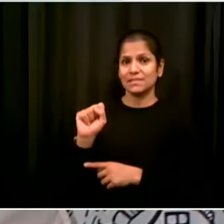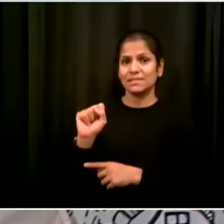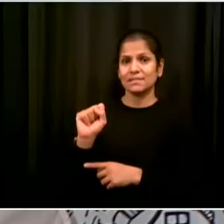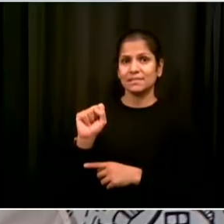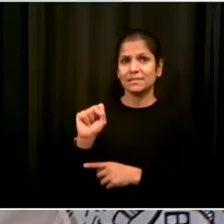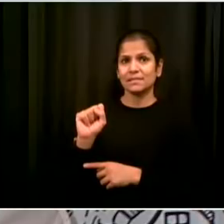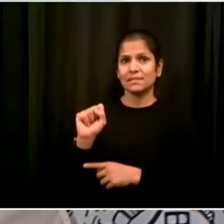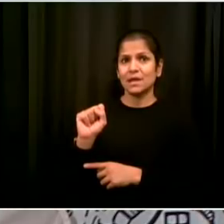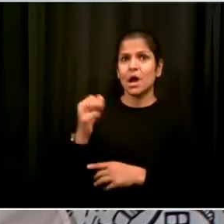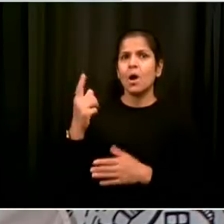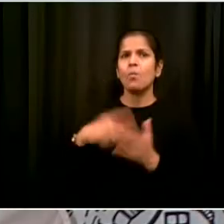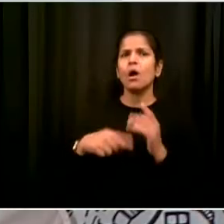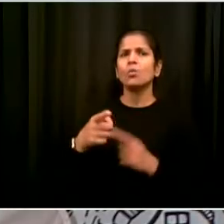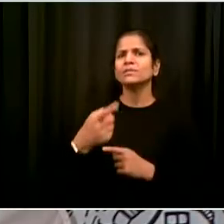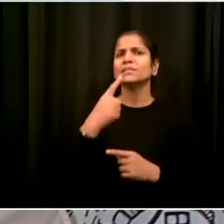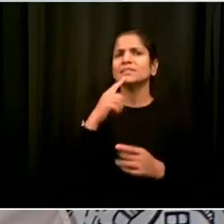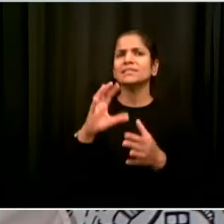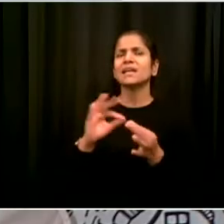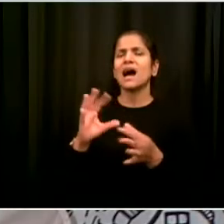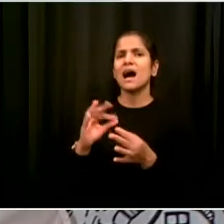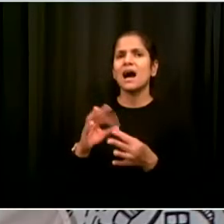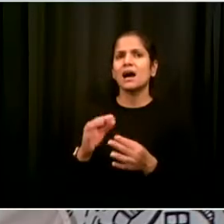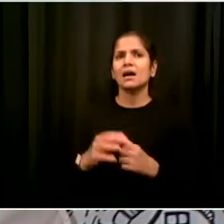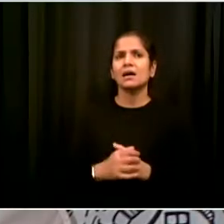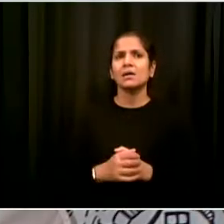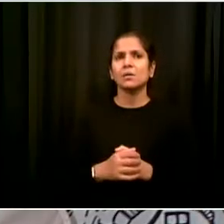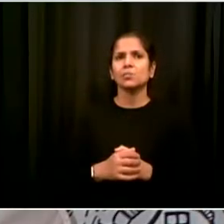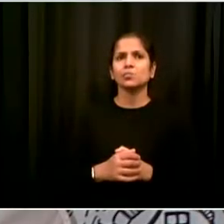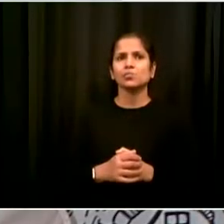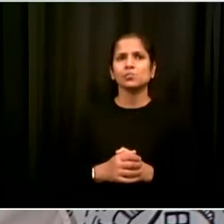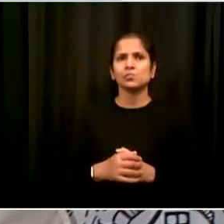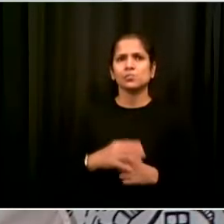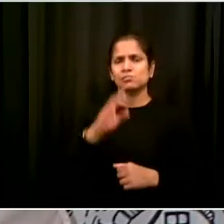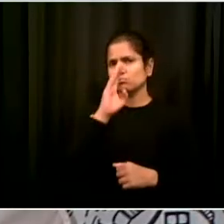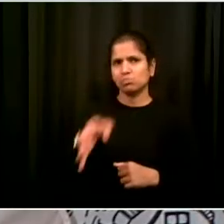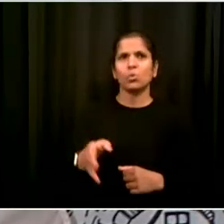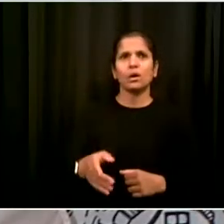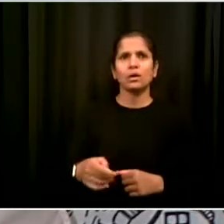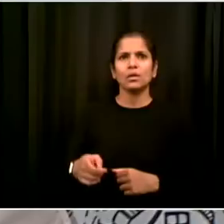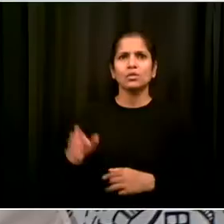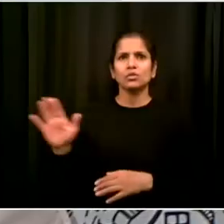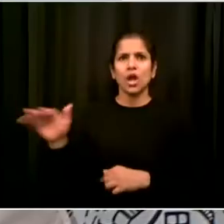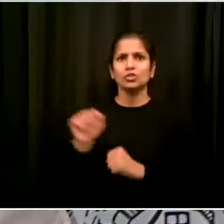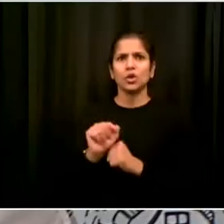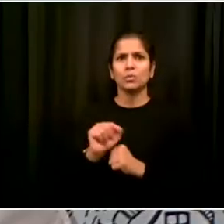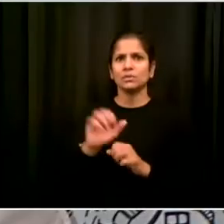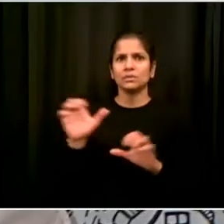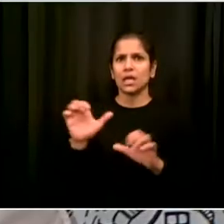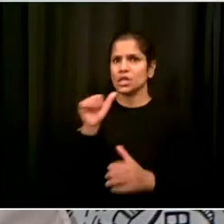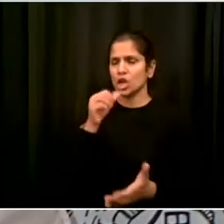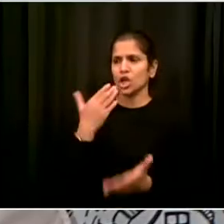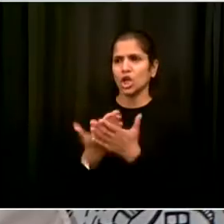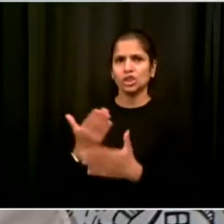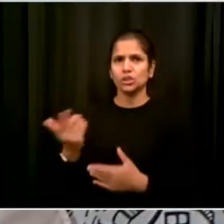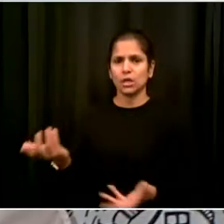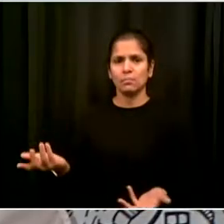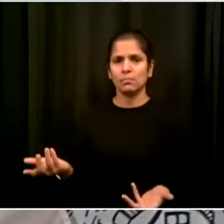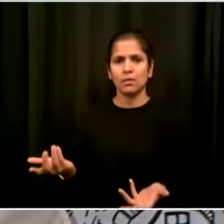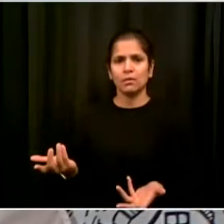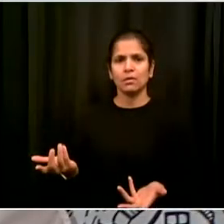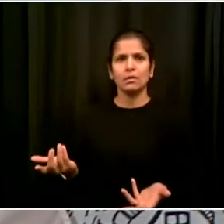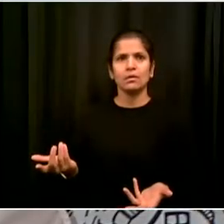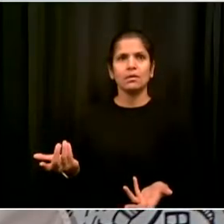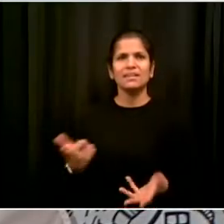to say he was sacked for poor performance, which his job reviews don't back up. So again, why do you keep saying it? I just don't agree with your rendition of